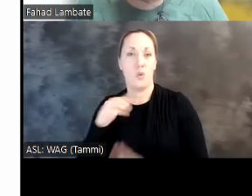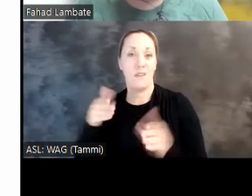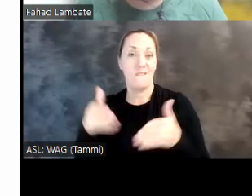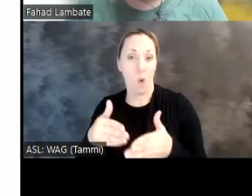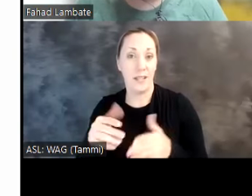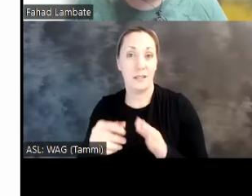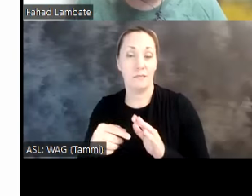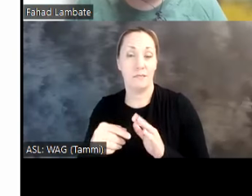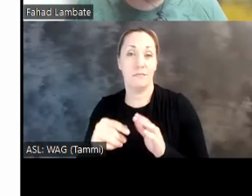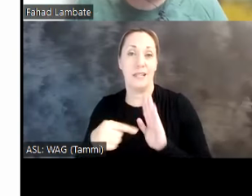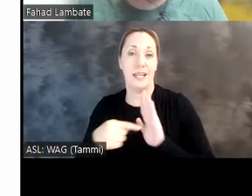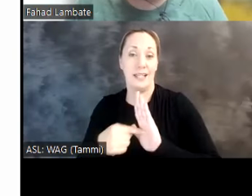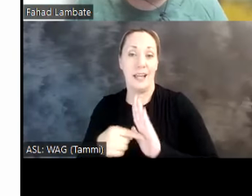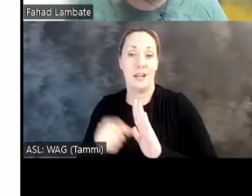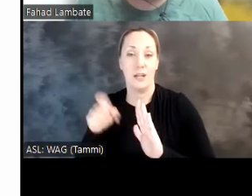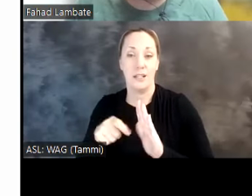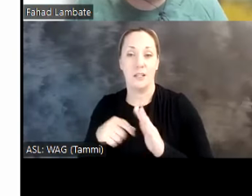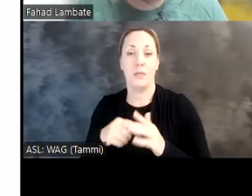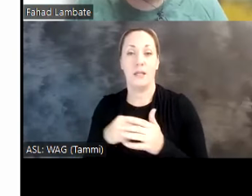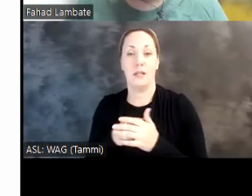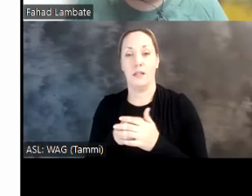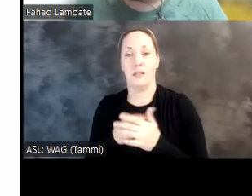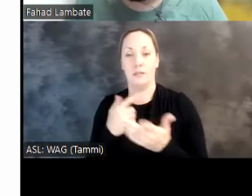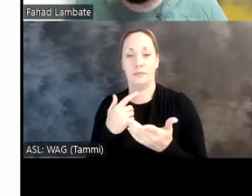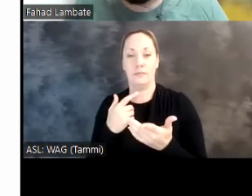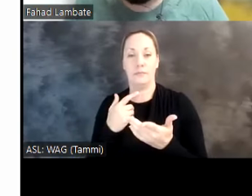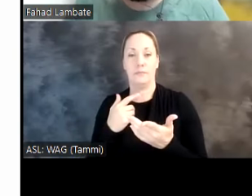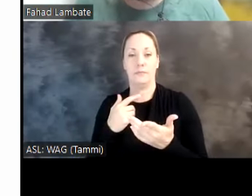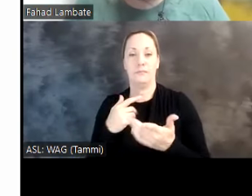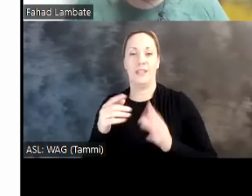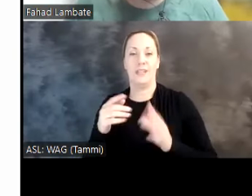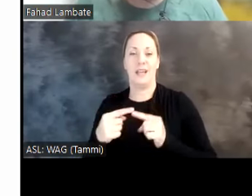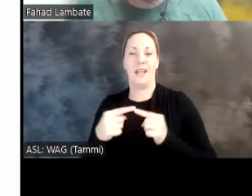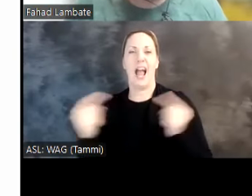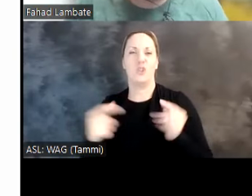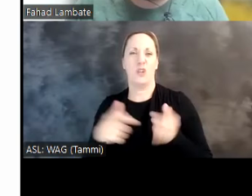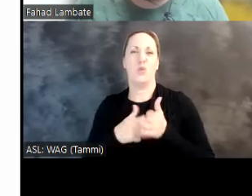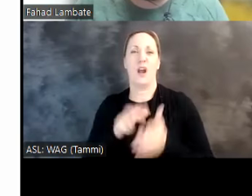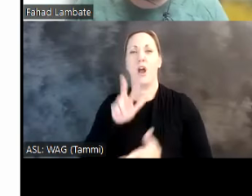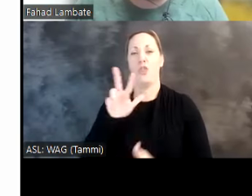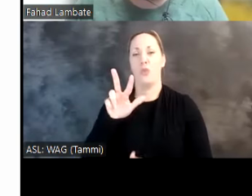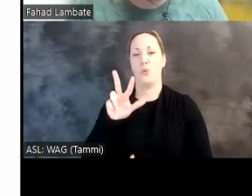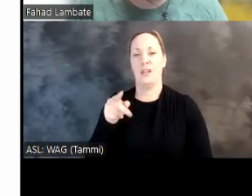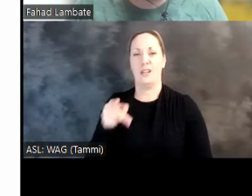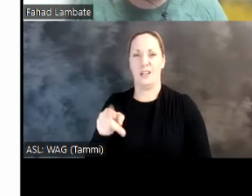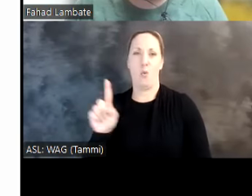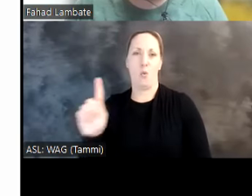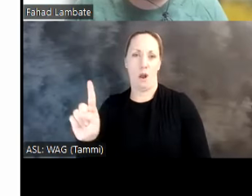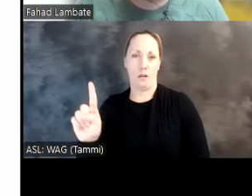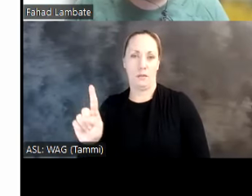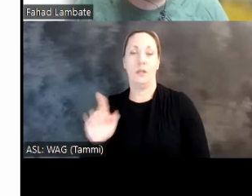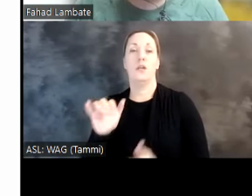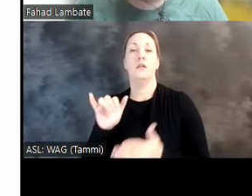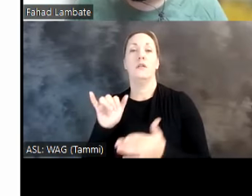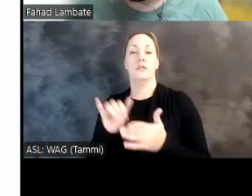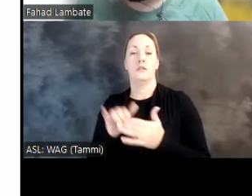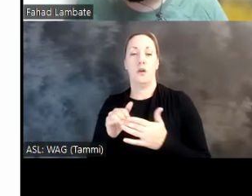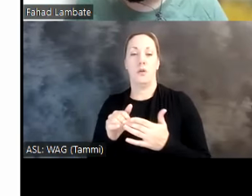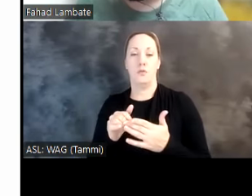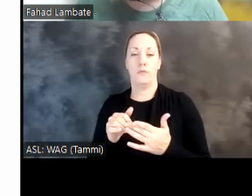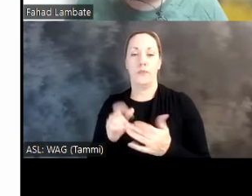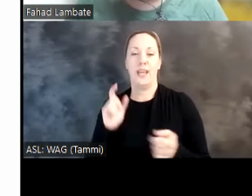to meet the minimum contrast requirement of 3:1. So this requirement is to be met with the adjacent